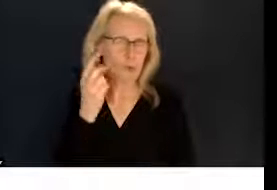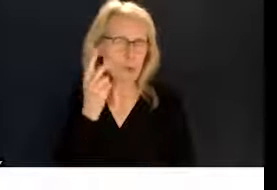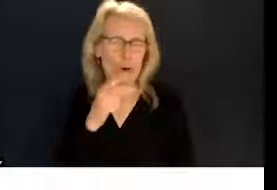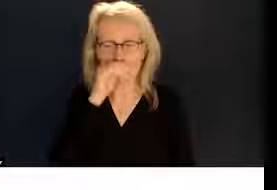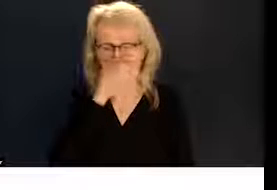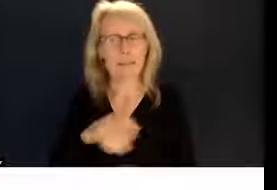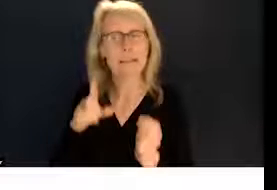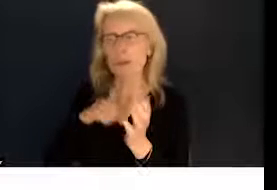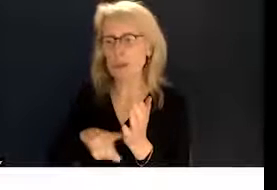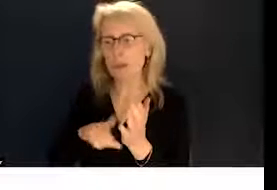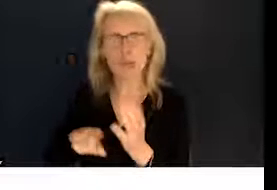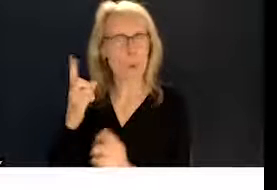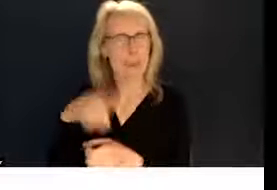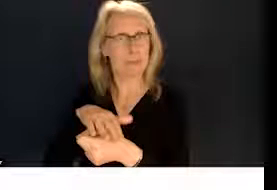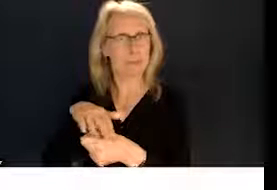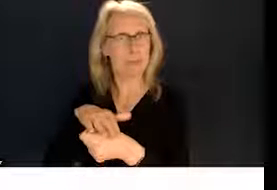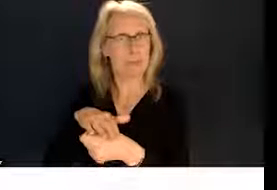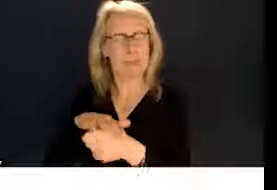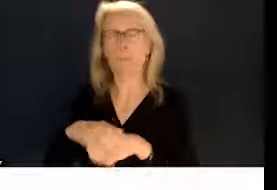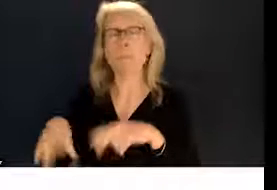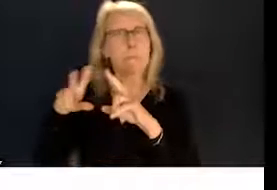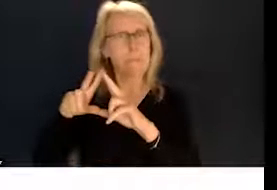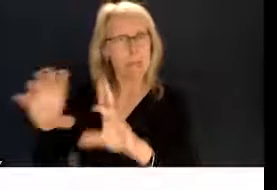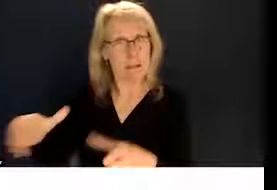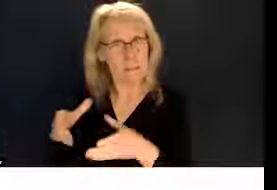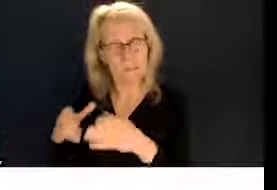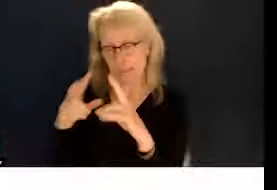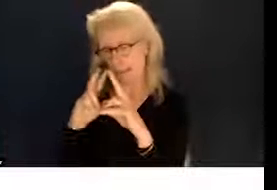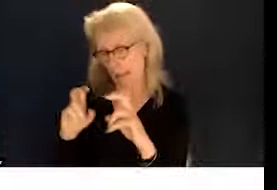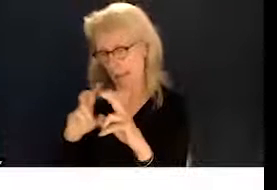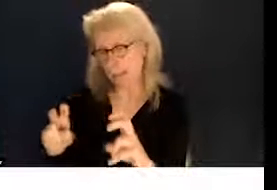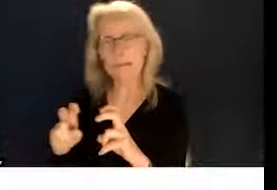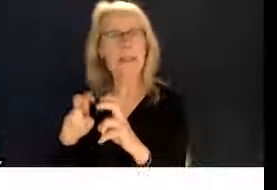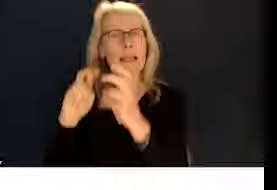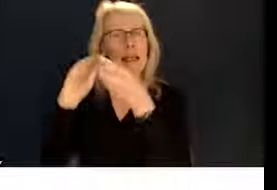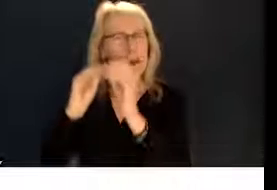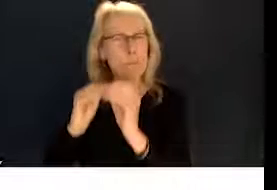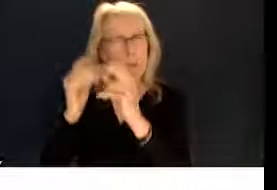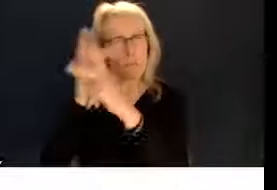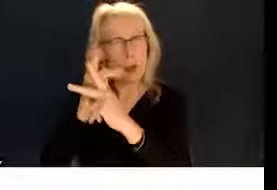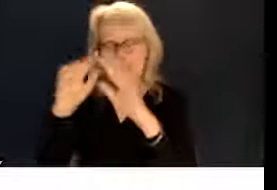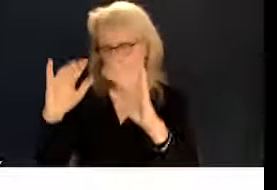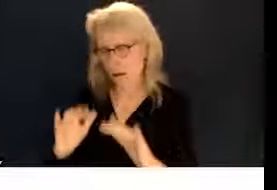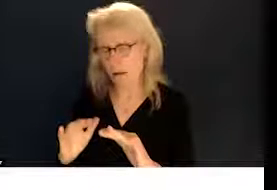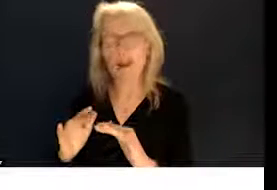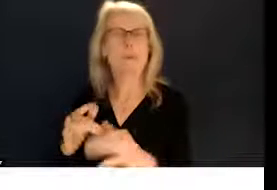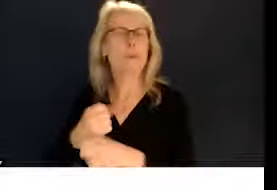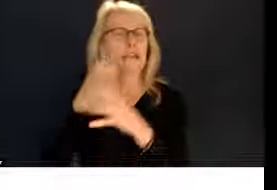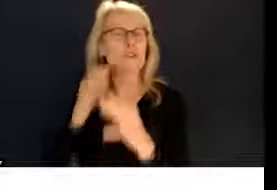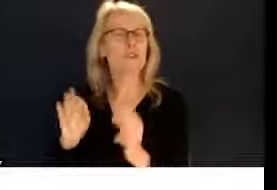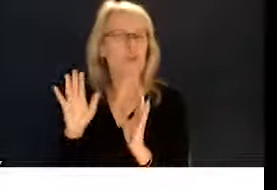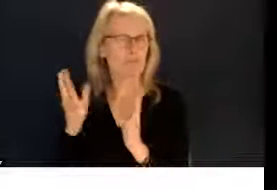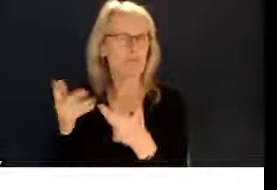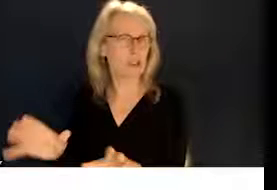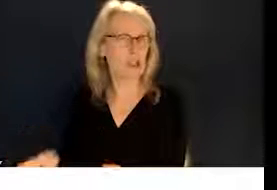in one space, you'll do the analysis, you'll do the write-up, you'll come to certain conclusions, you'll call it a day. Somebody comes